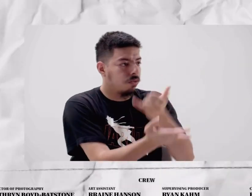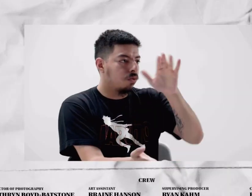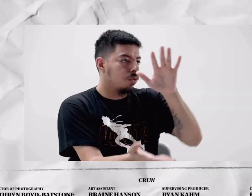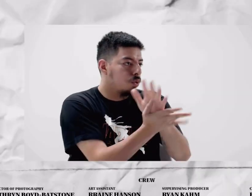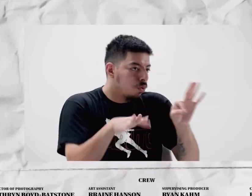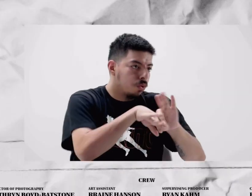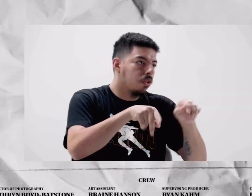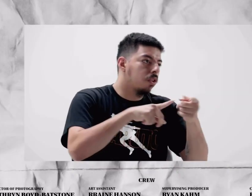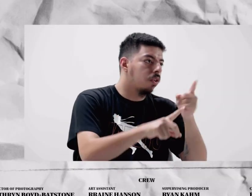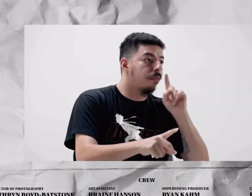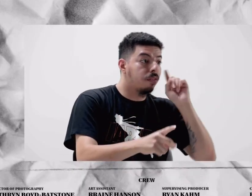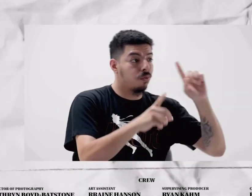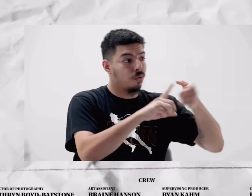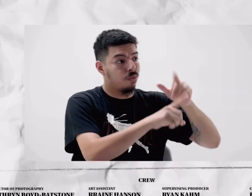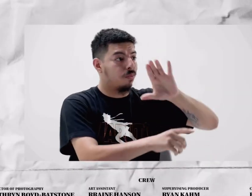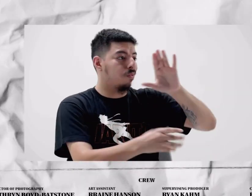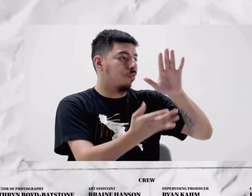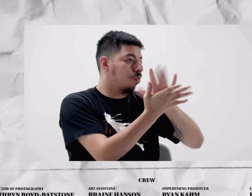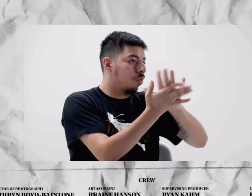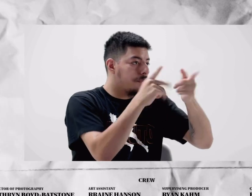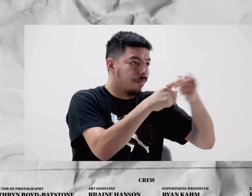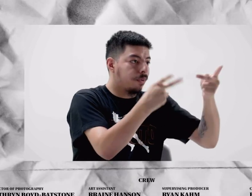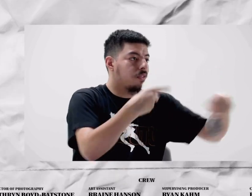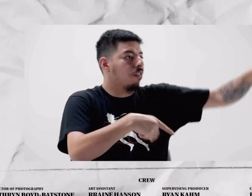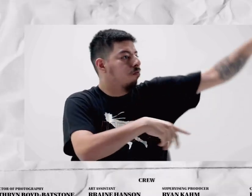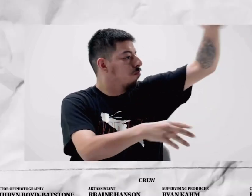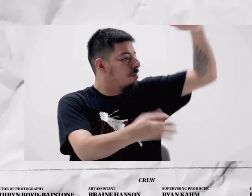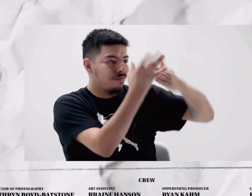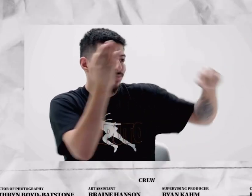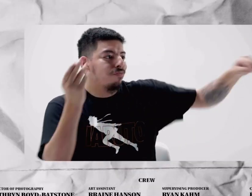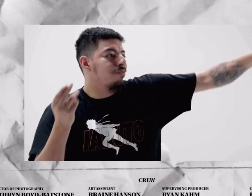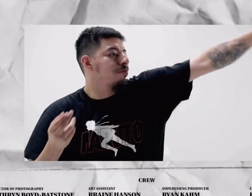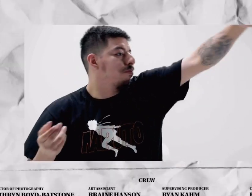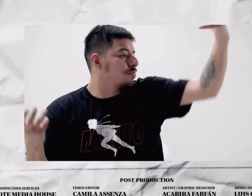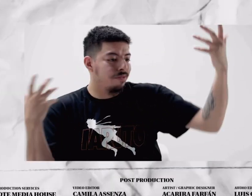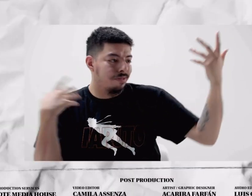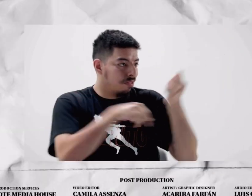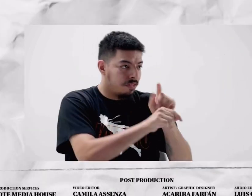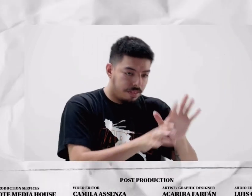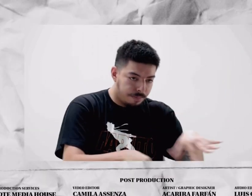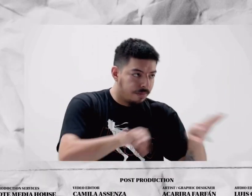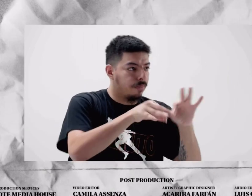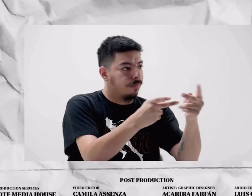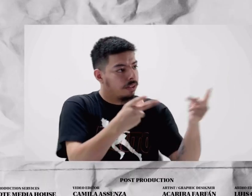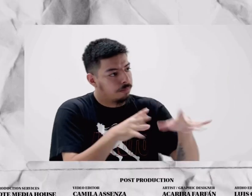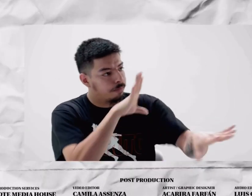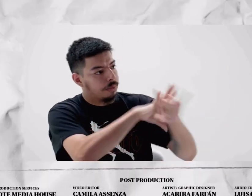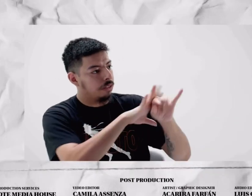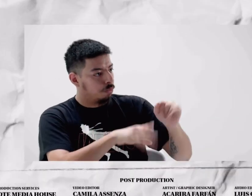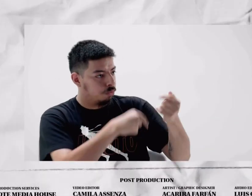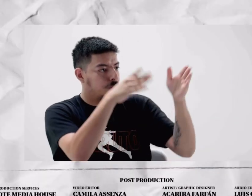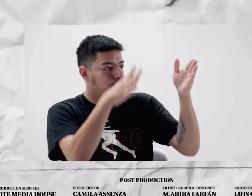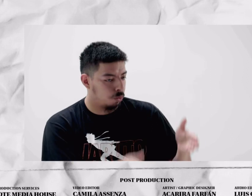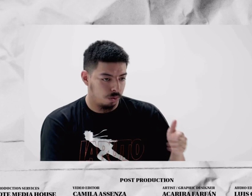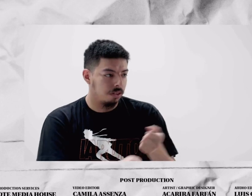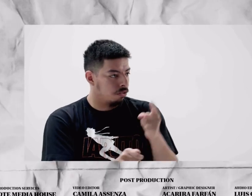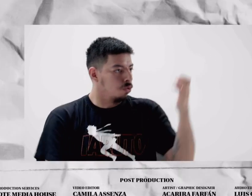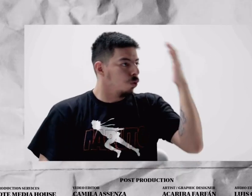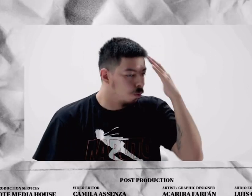you my mom is trying to encourage, you know, um, maybe giving resources from different schools in their areas, finding